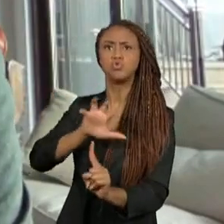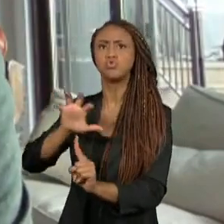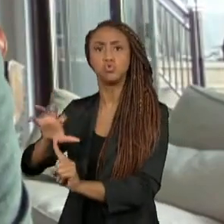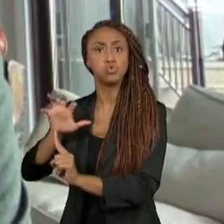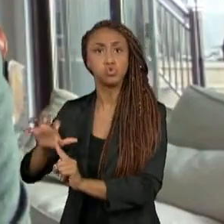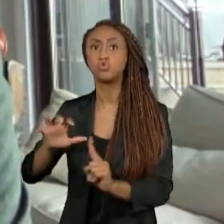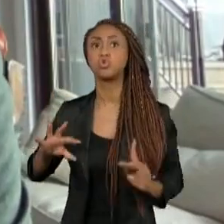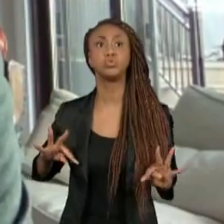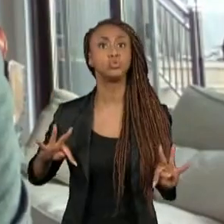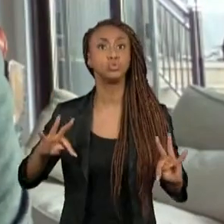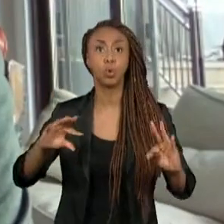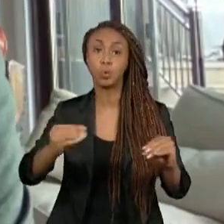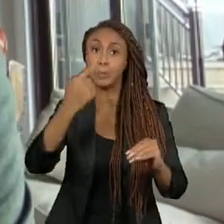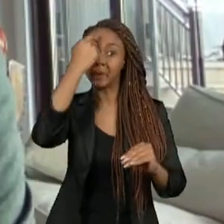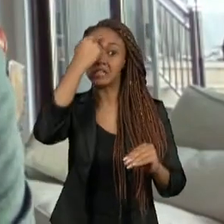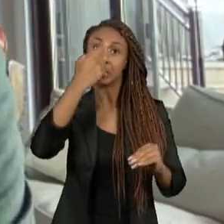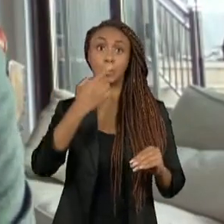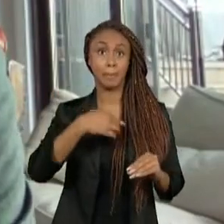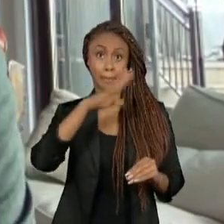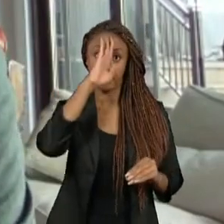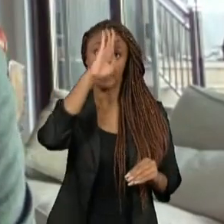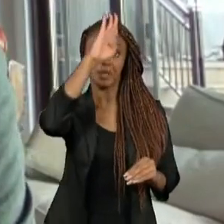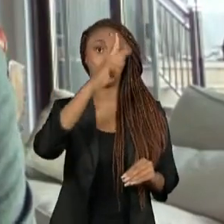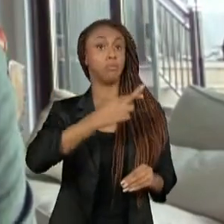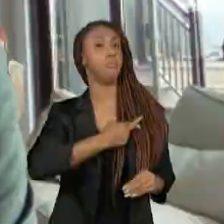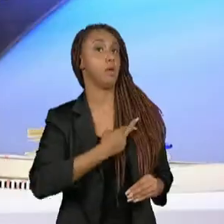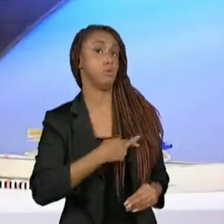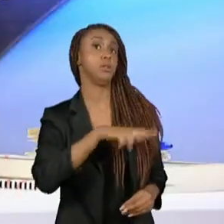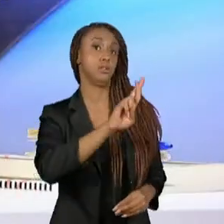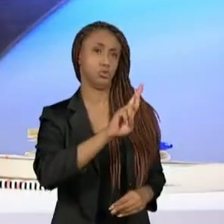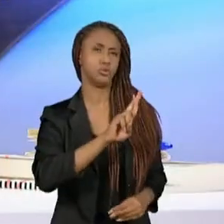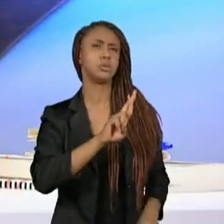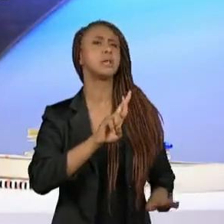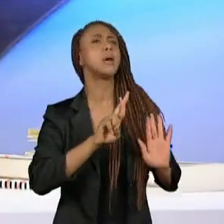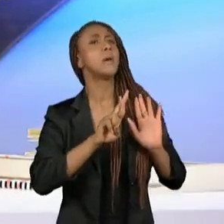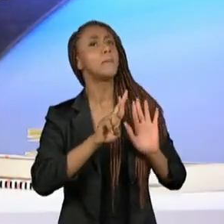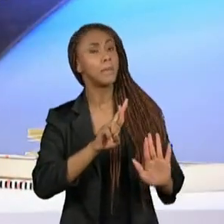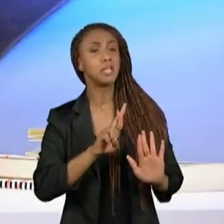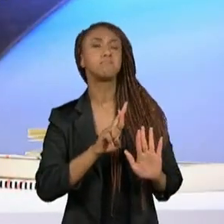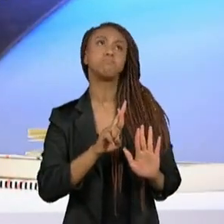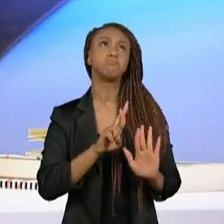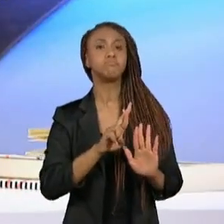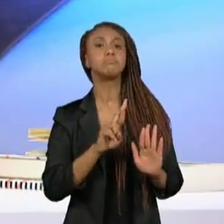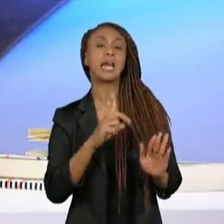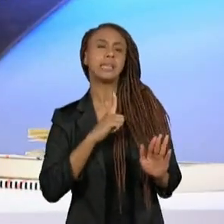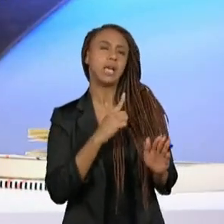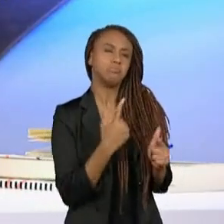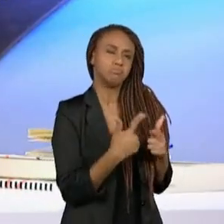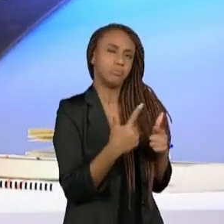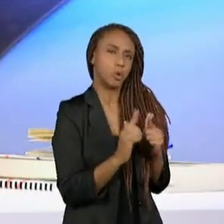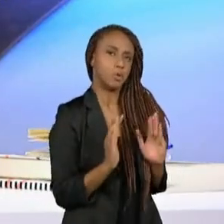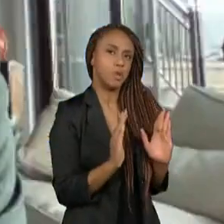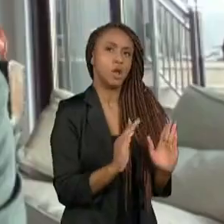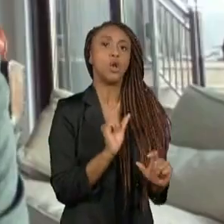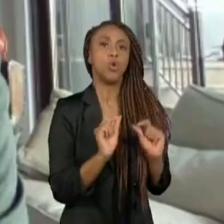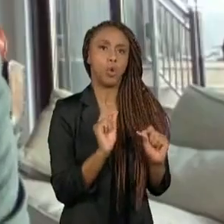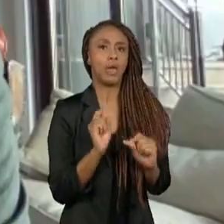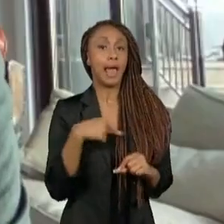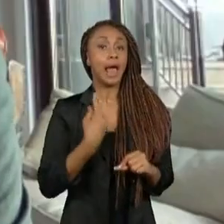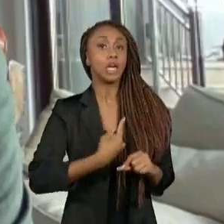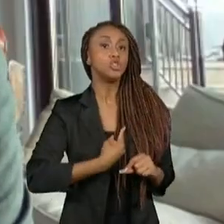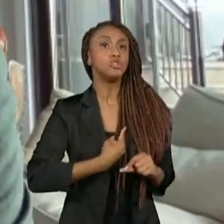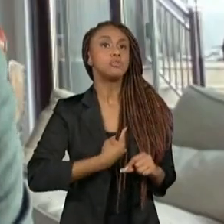over traditional religious ways of thinking. Part of the problem is that we made belief